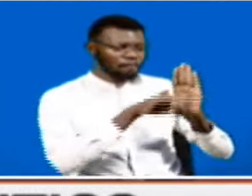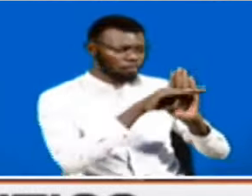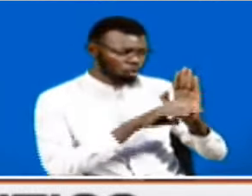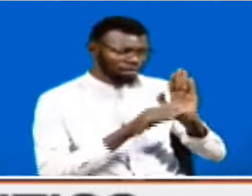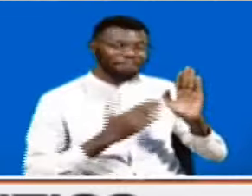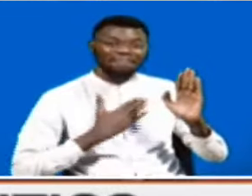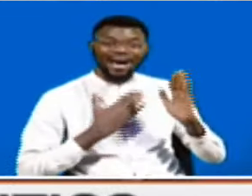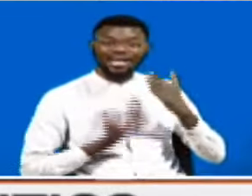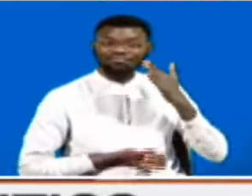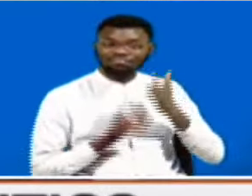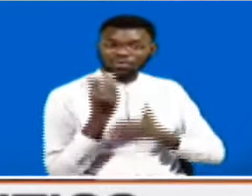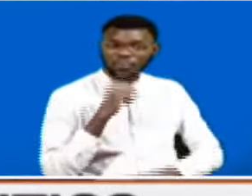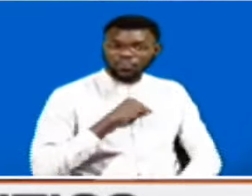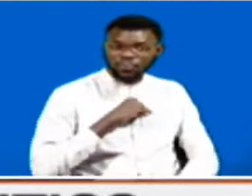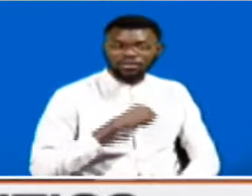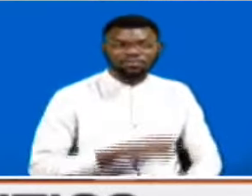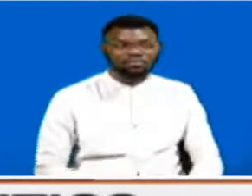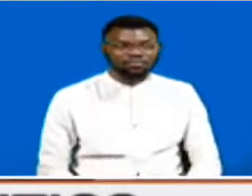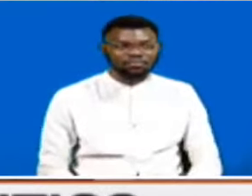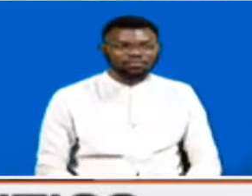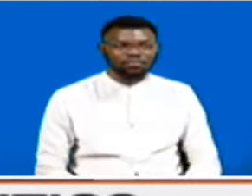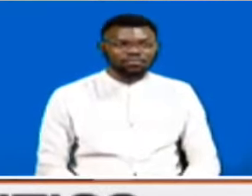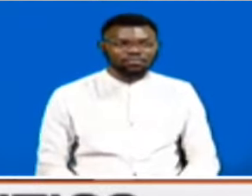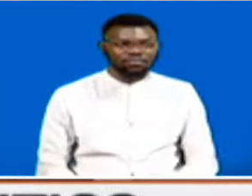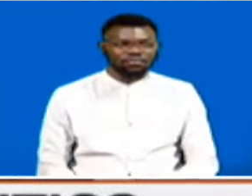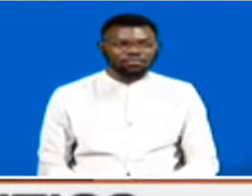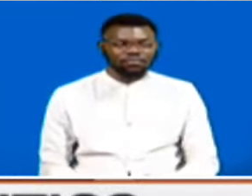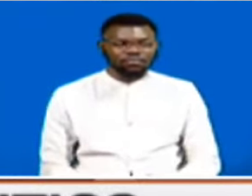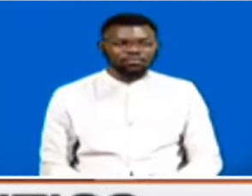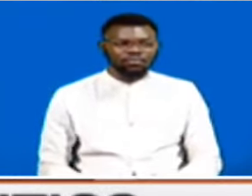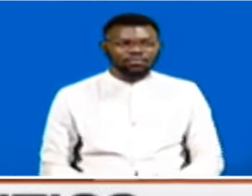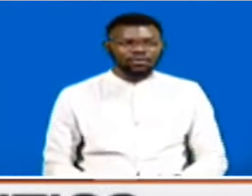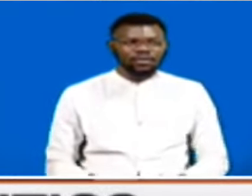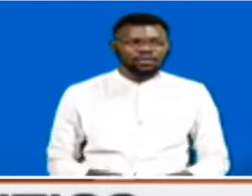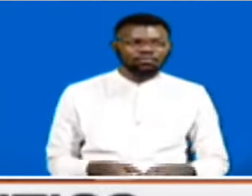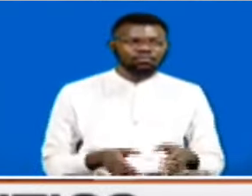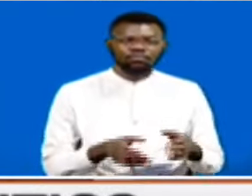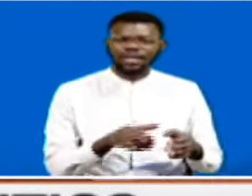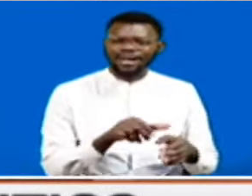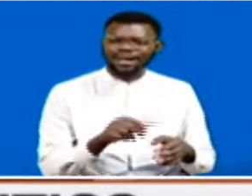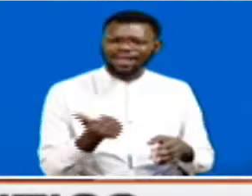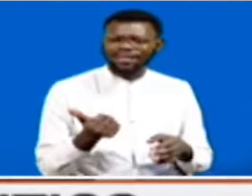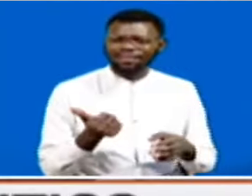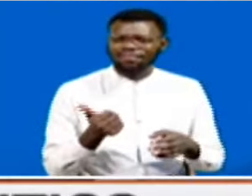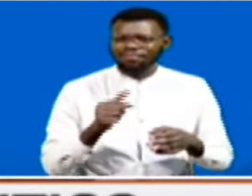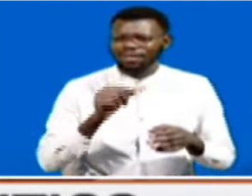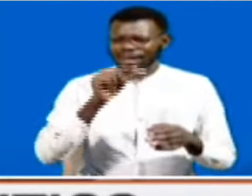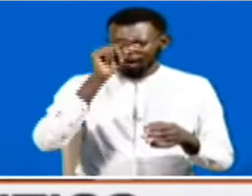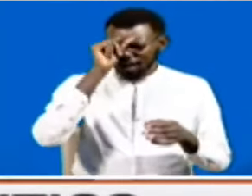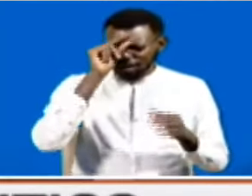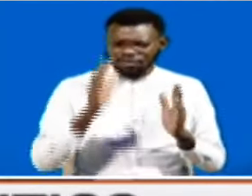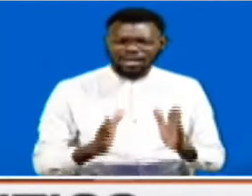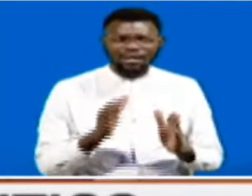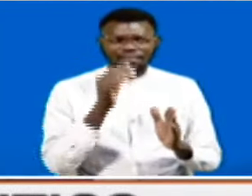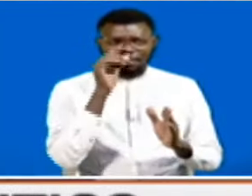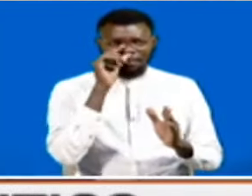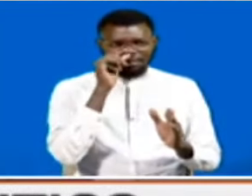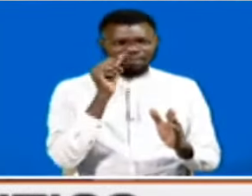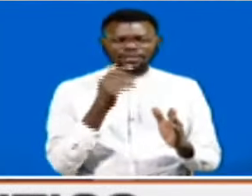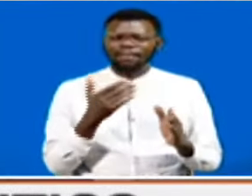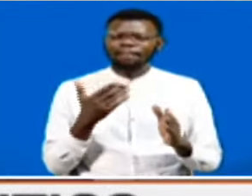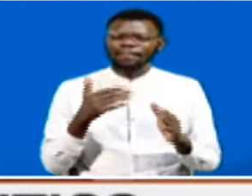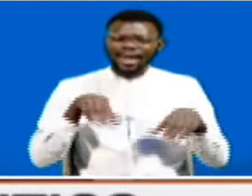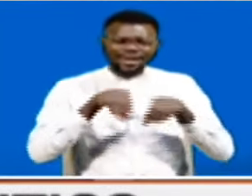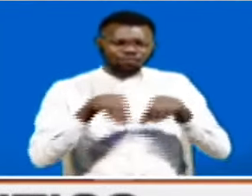with. Okay. Yes. What is one simple thing that you would say the current governors, because you set up the systems, you know, devolution, no one had tried and